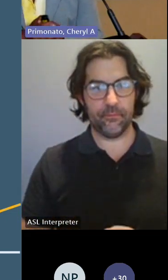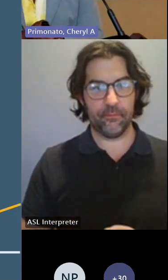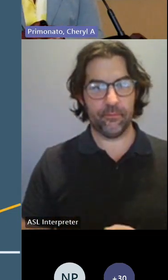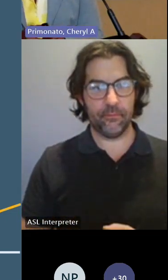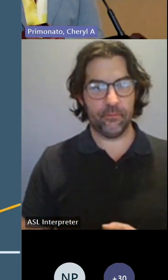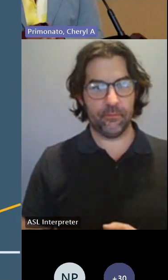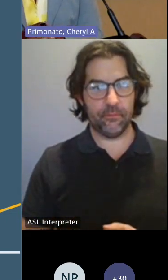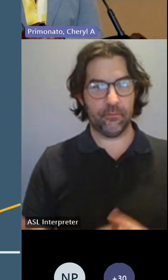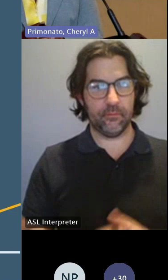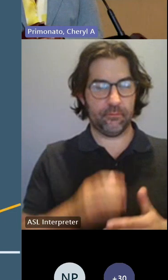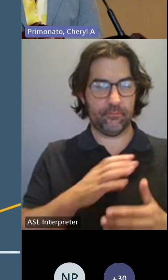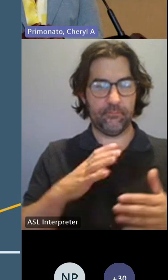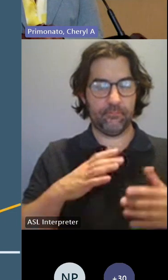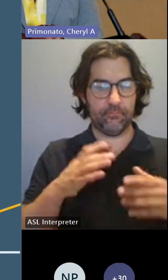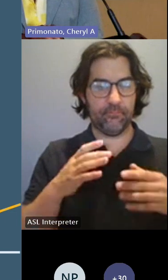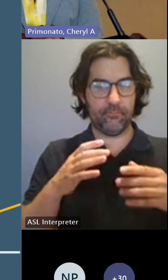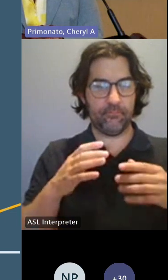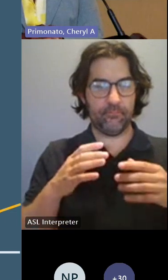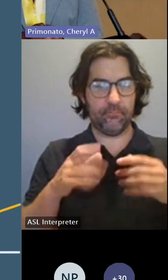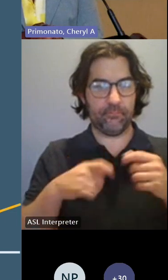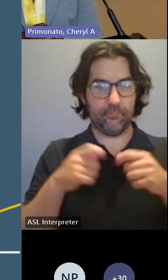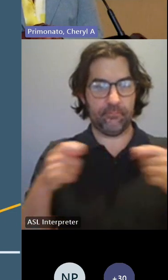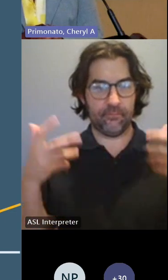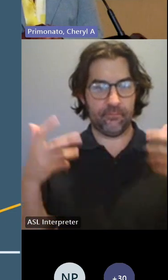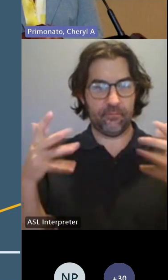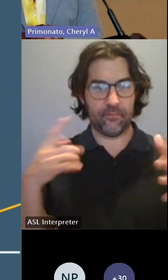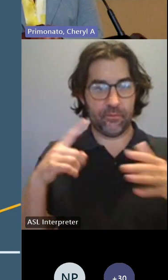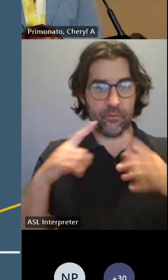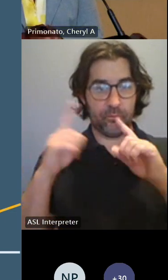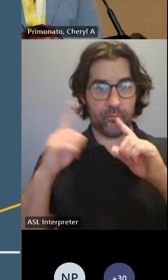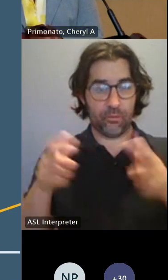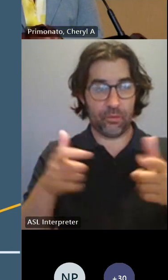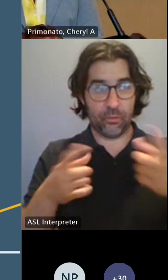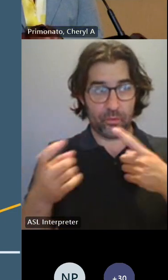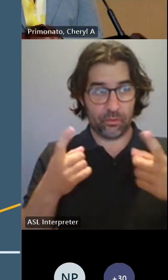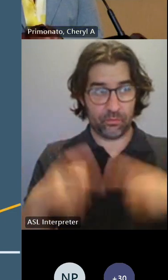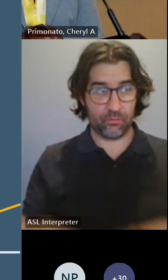And that is all that I have for my financial report. Are there any questions?